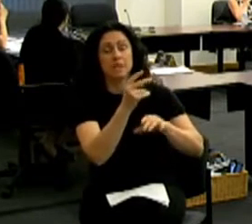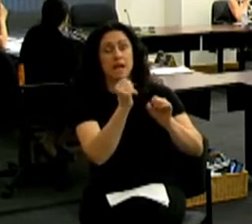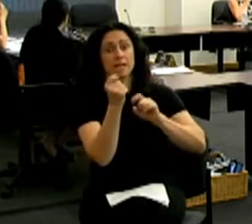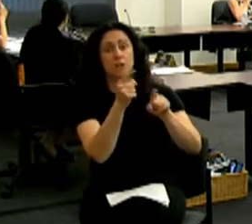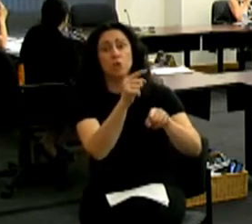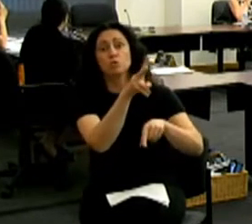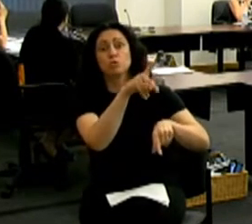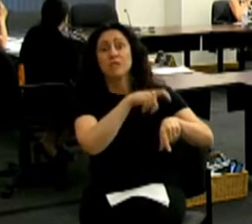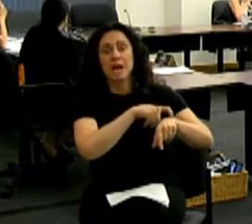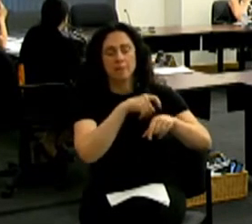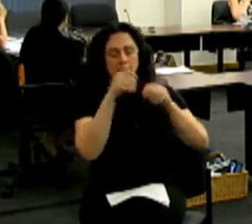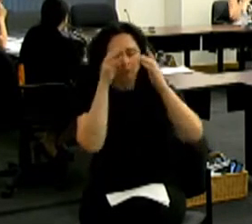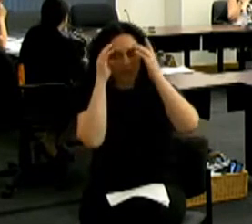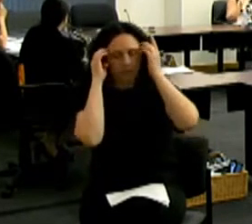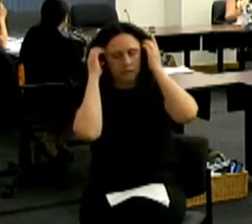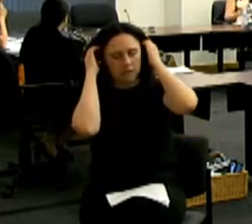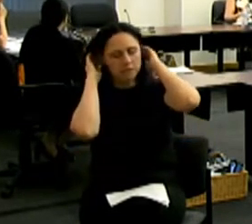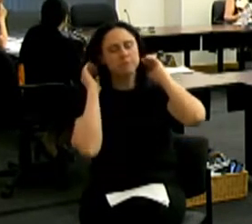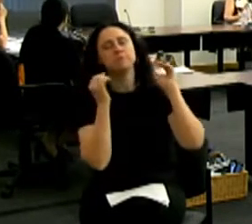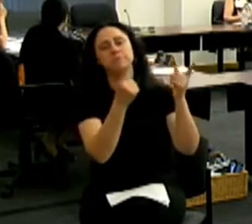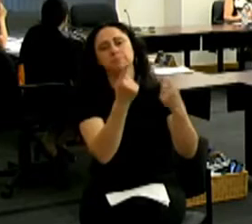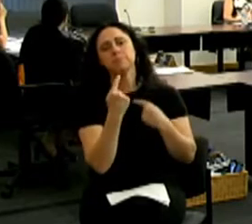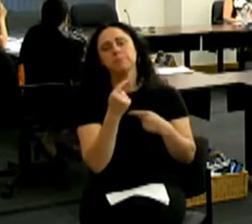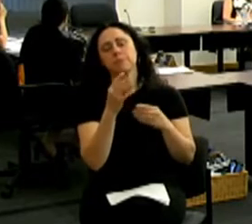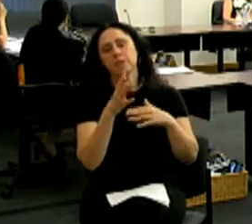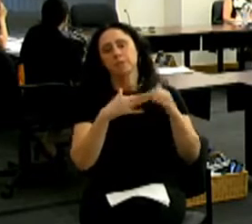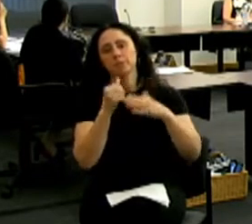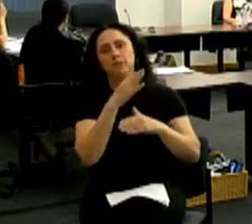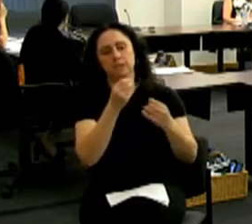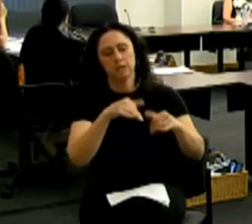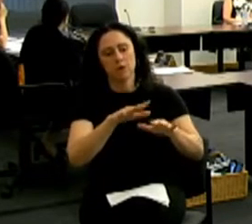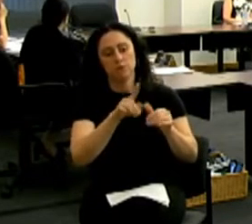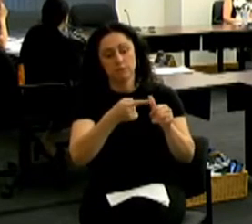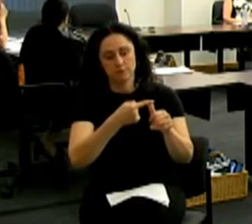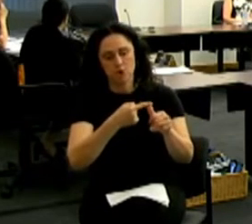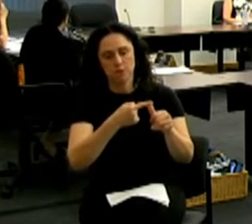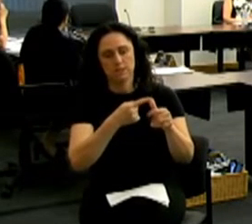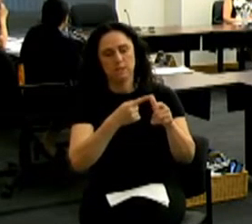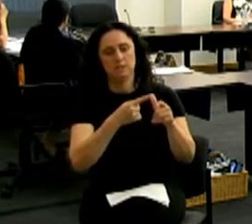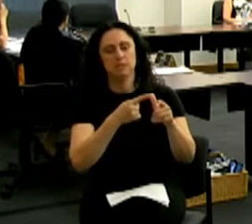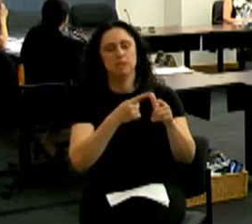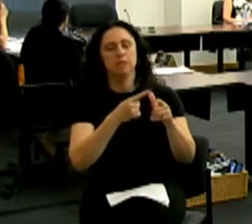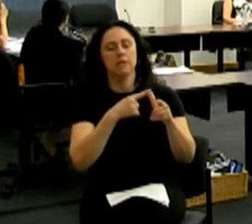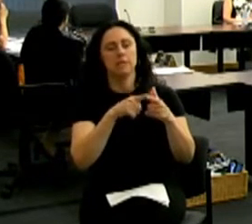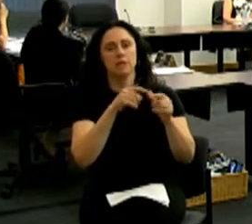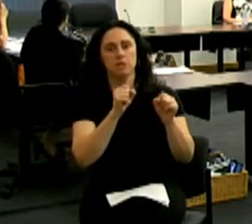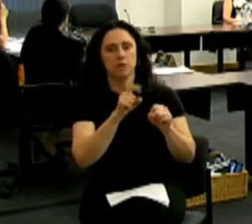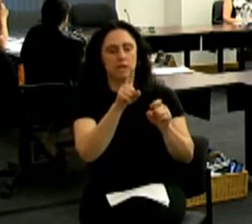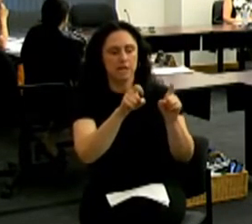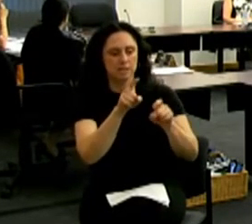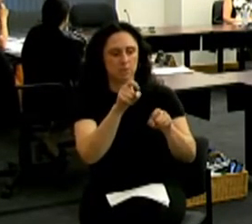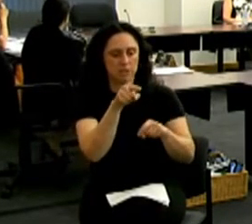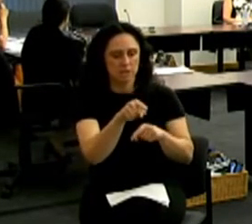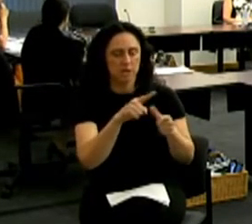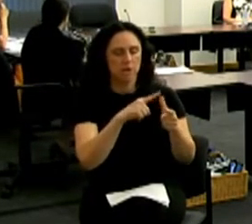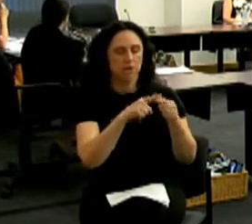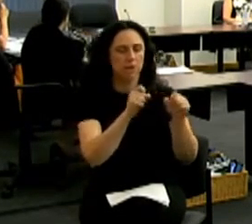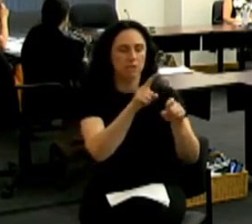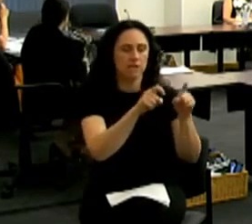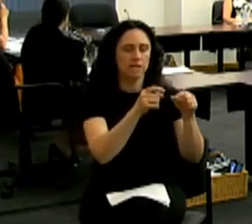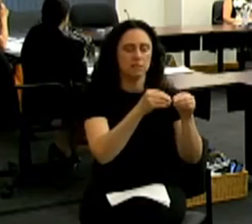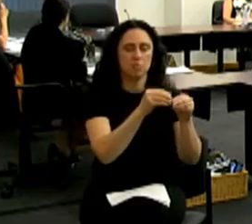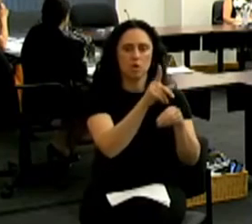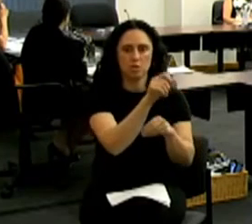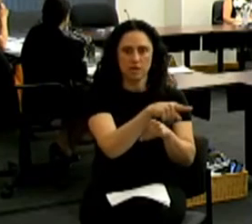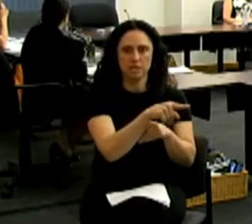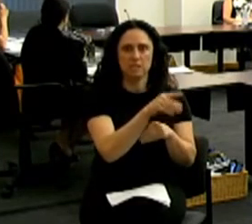times to it. Under buildings and grounds first, and then you can absorb and ask the questions there, and then you can ask more questions